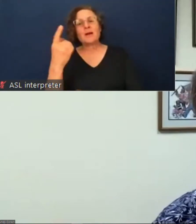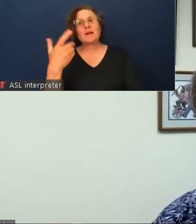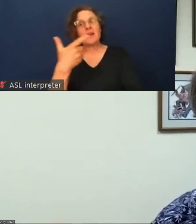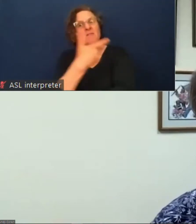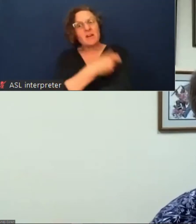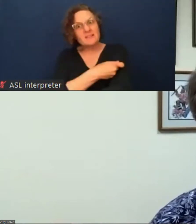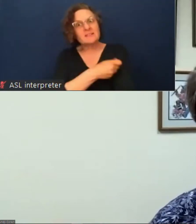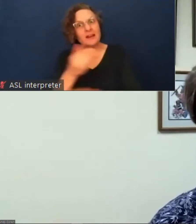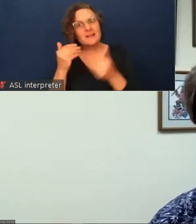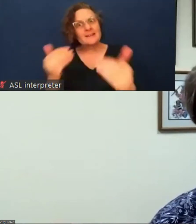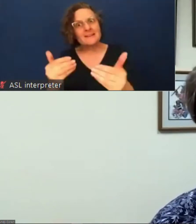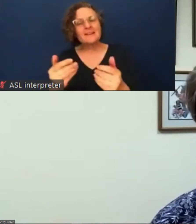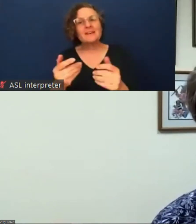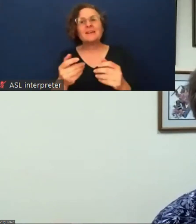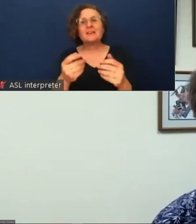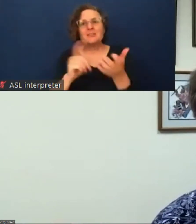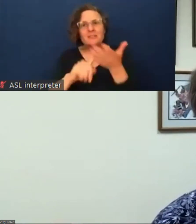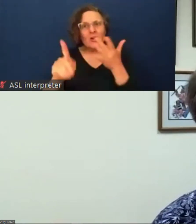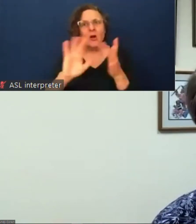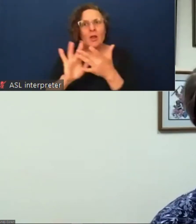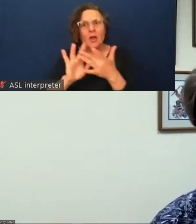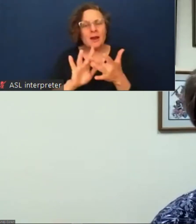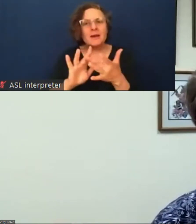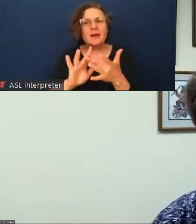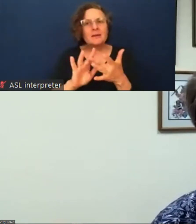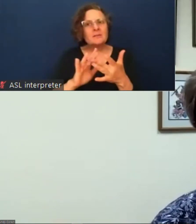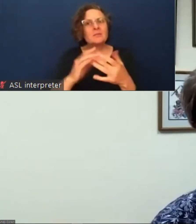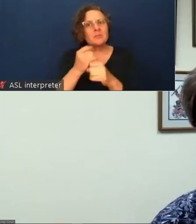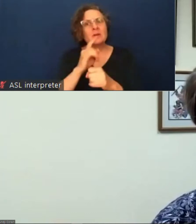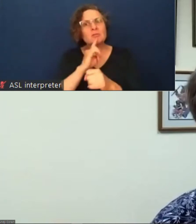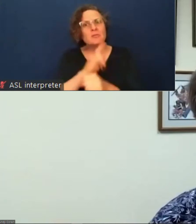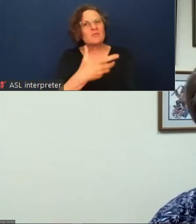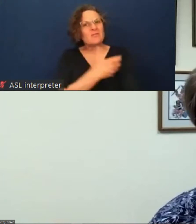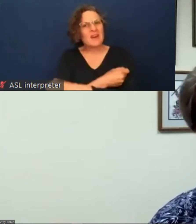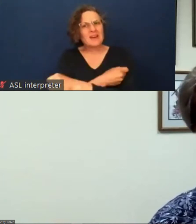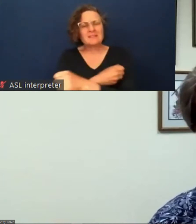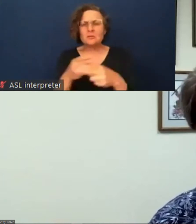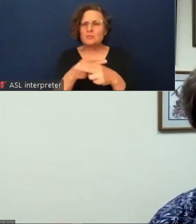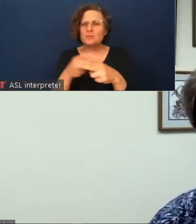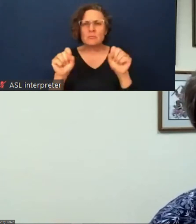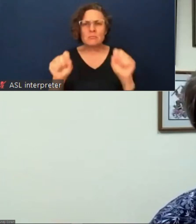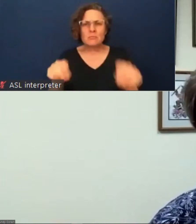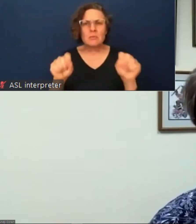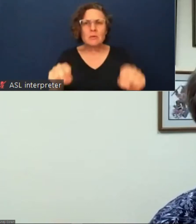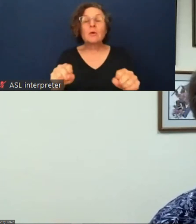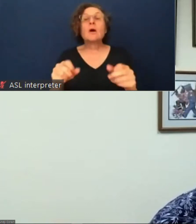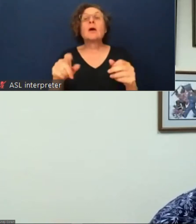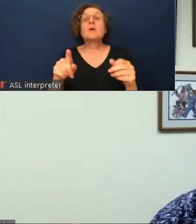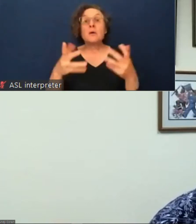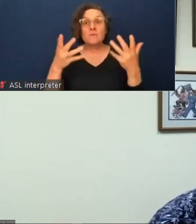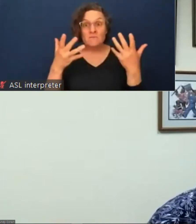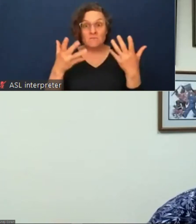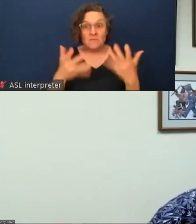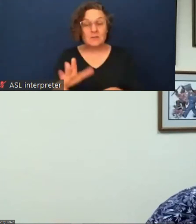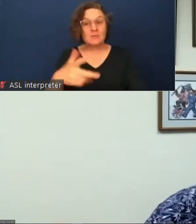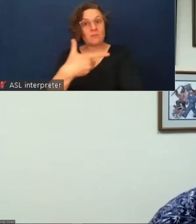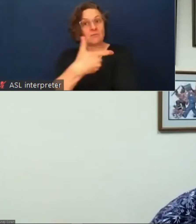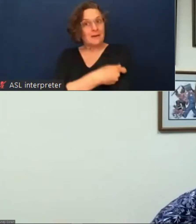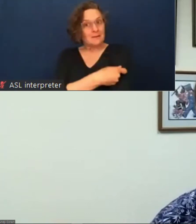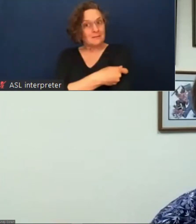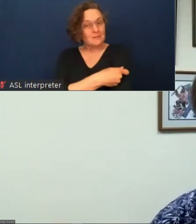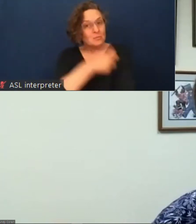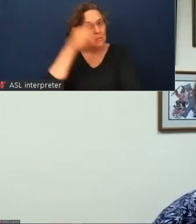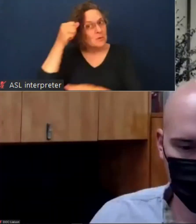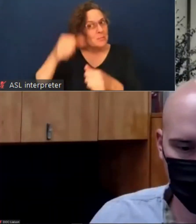online, so that you're sure you do get vaccinated as soon as possible. And even after you're vaccinated, and certainly now, don't forget